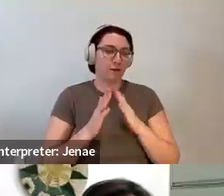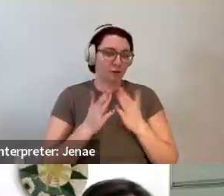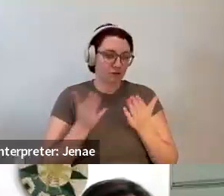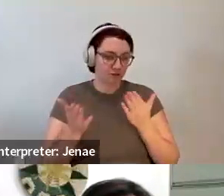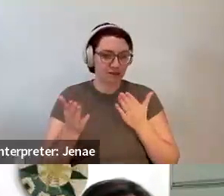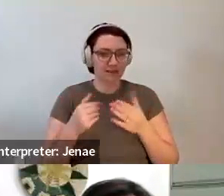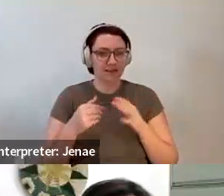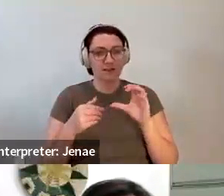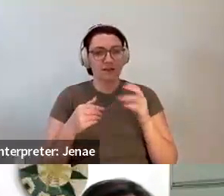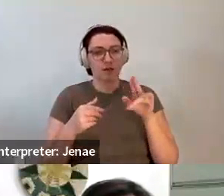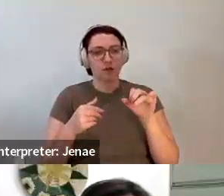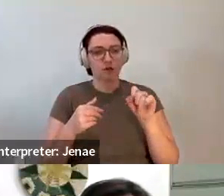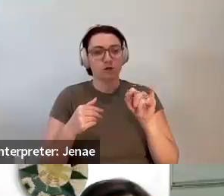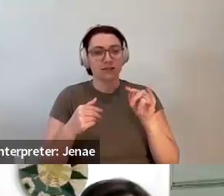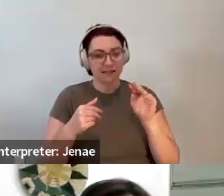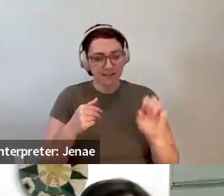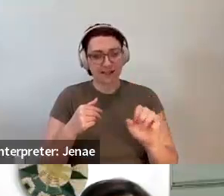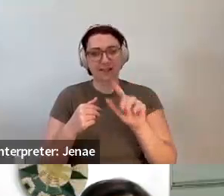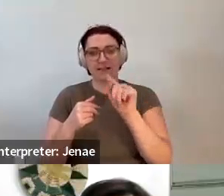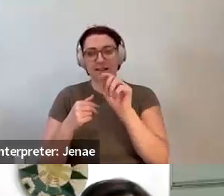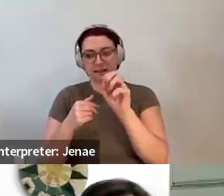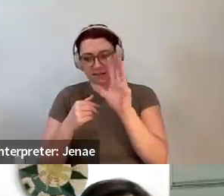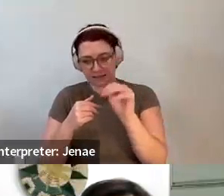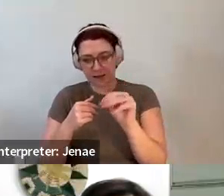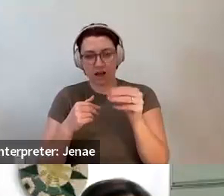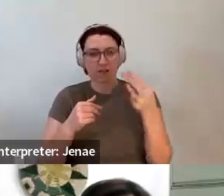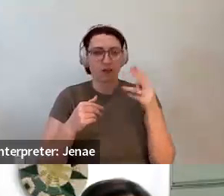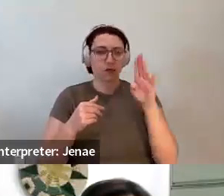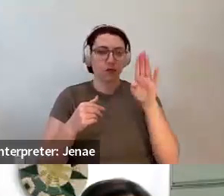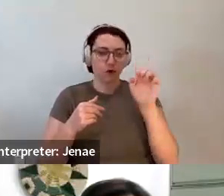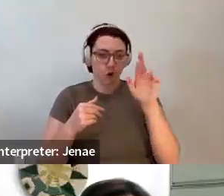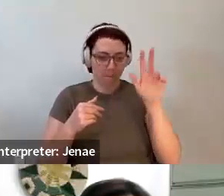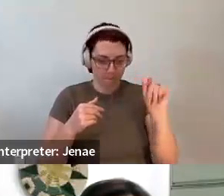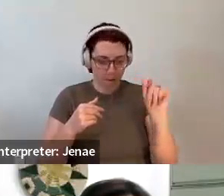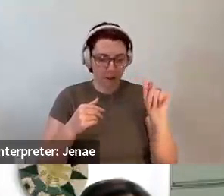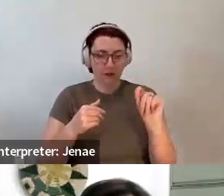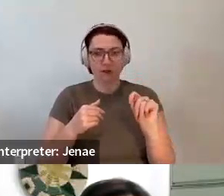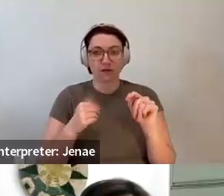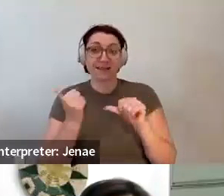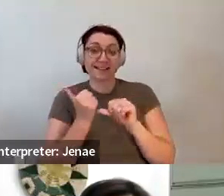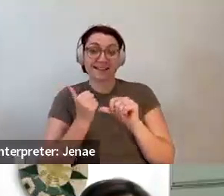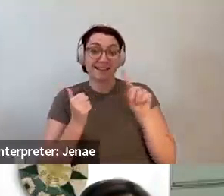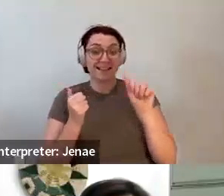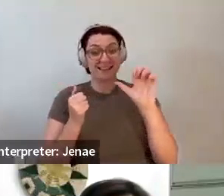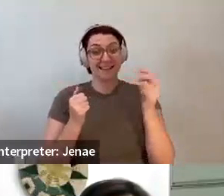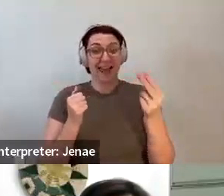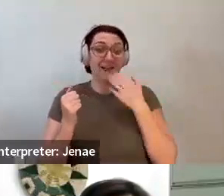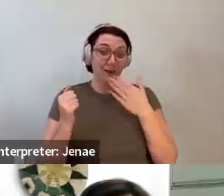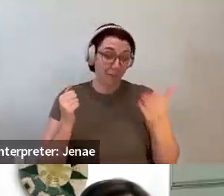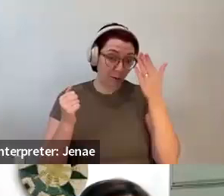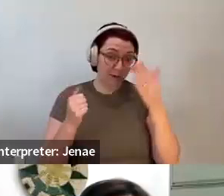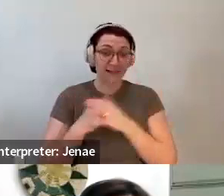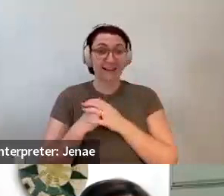I see Christine and Tom and Hubert. And my assistant Zach is on. Good morning, Zach. Let's see,